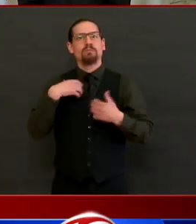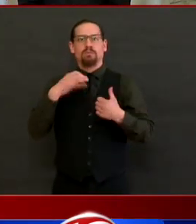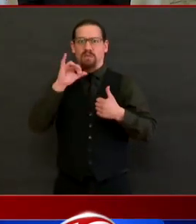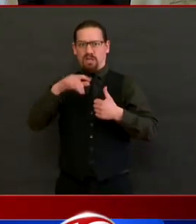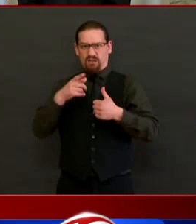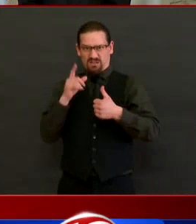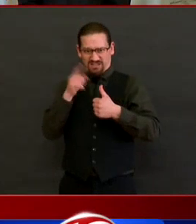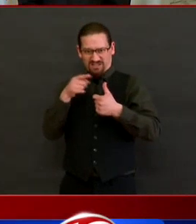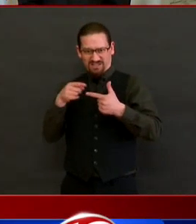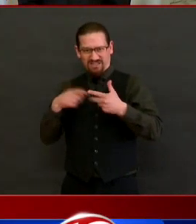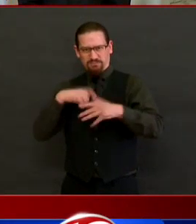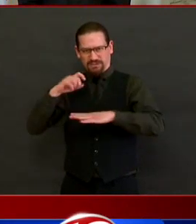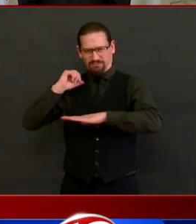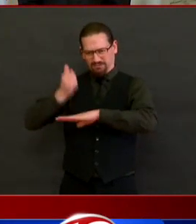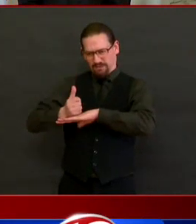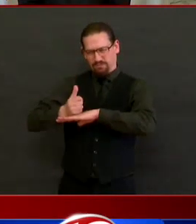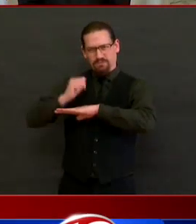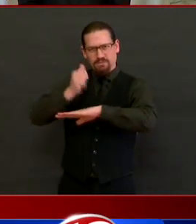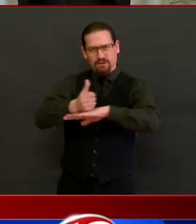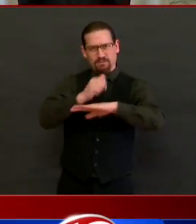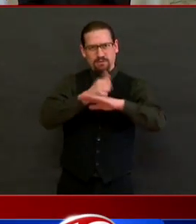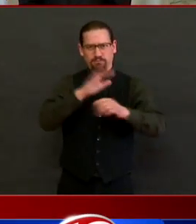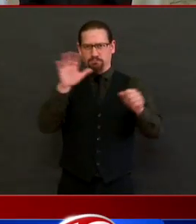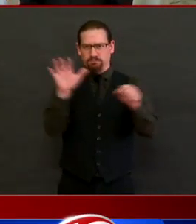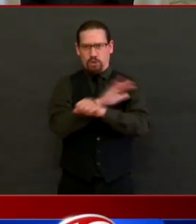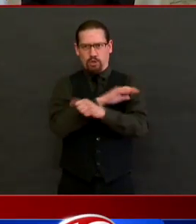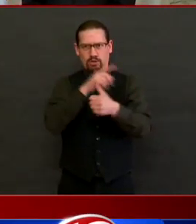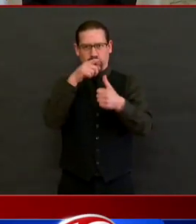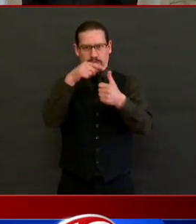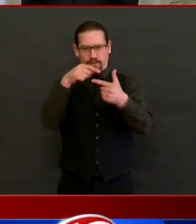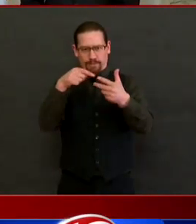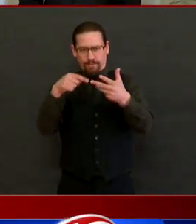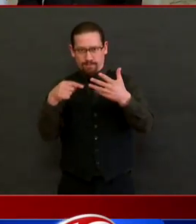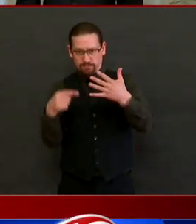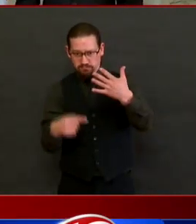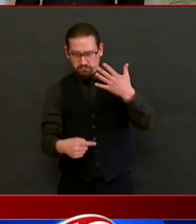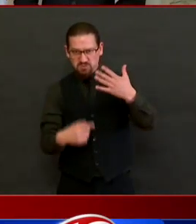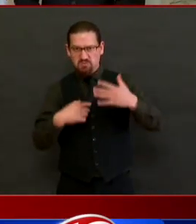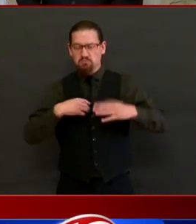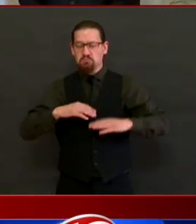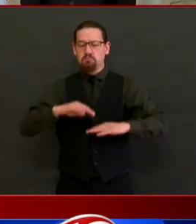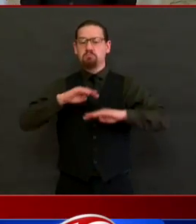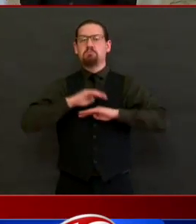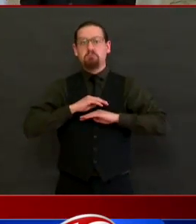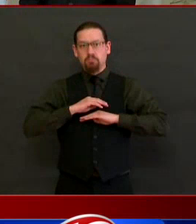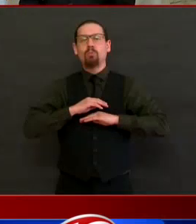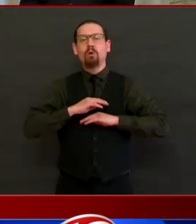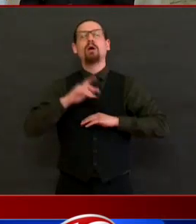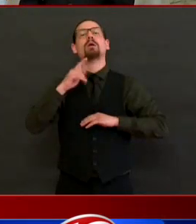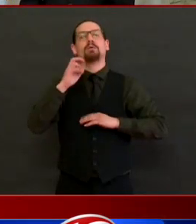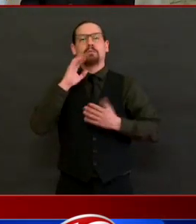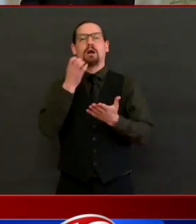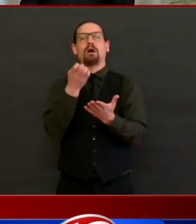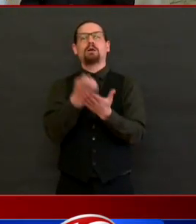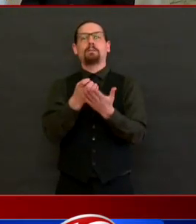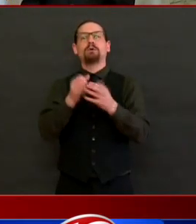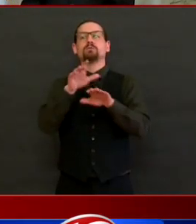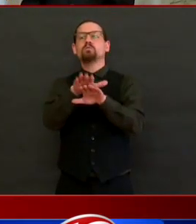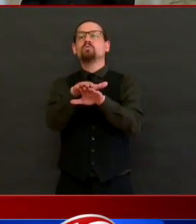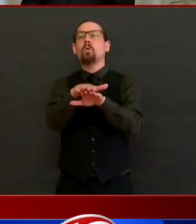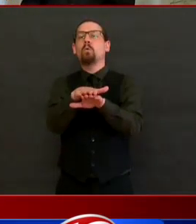before I can reopen the economy. So that to give you a view of how we're thinking about it. I also want to